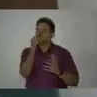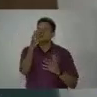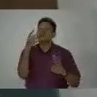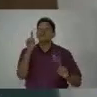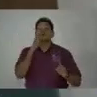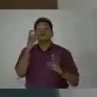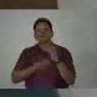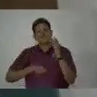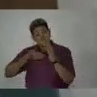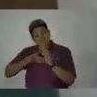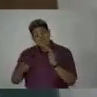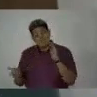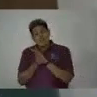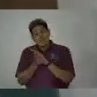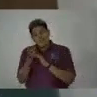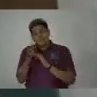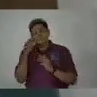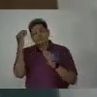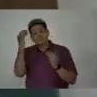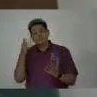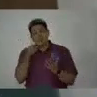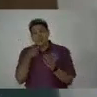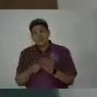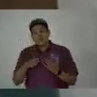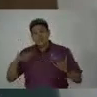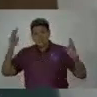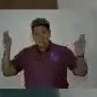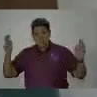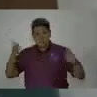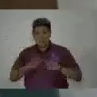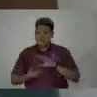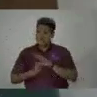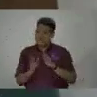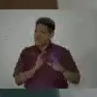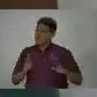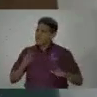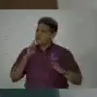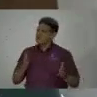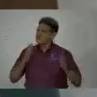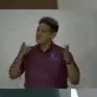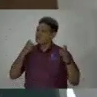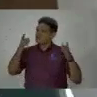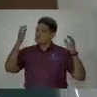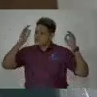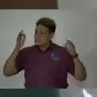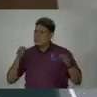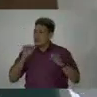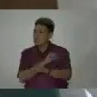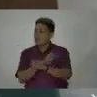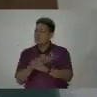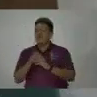illegal possession of firearm, said in a letter, and I quote, the review board recommends that the decision of the authority